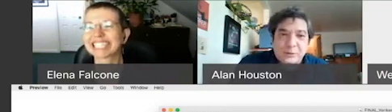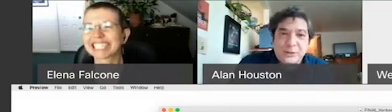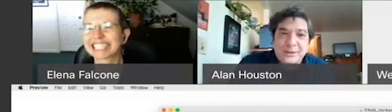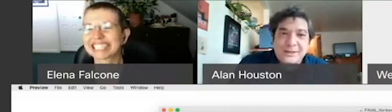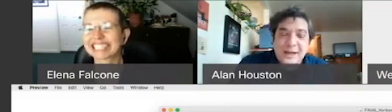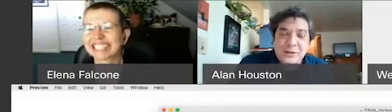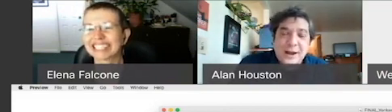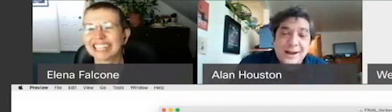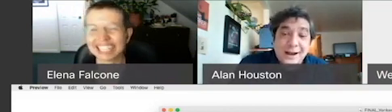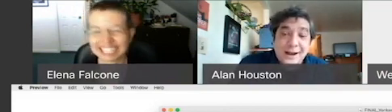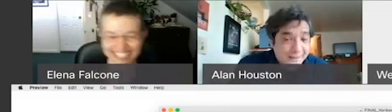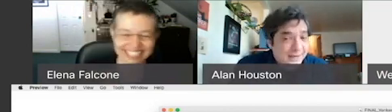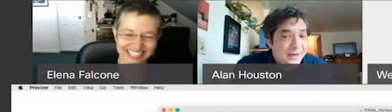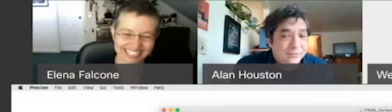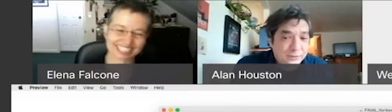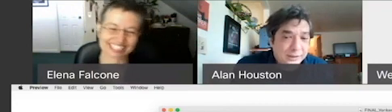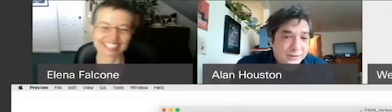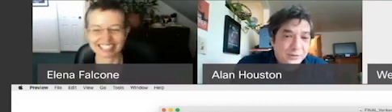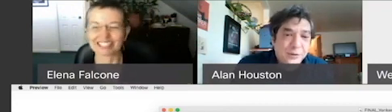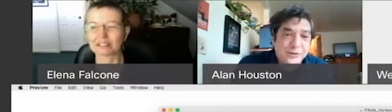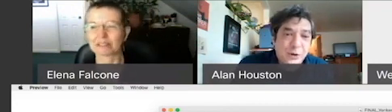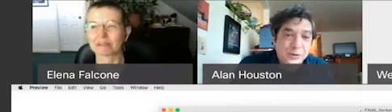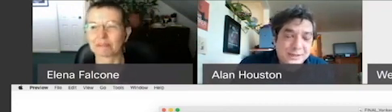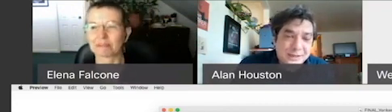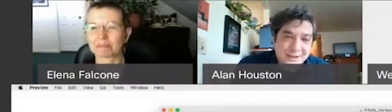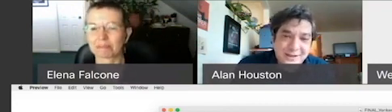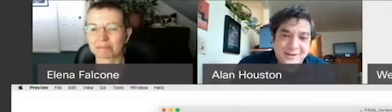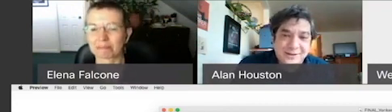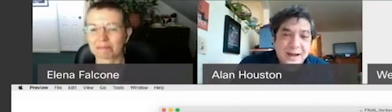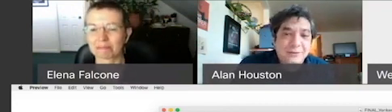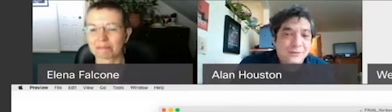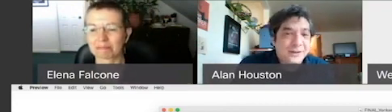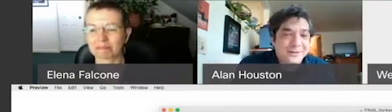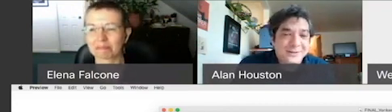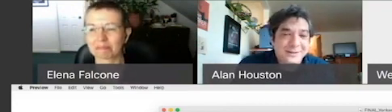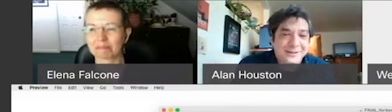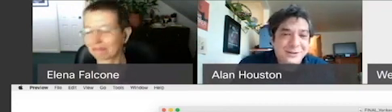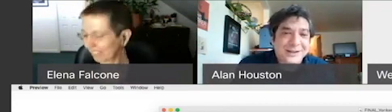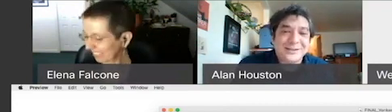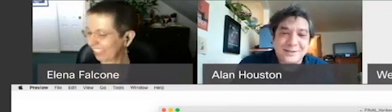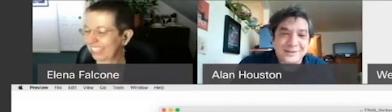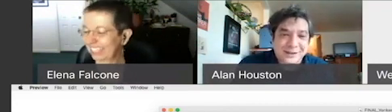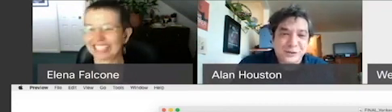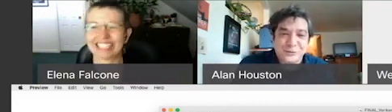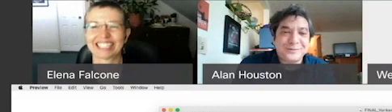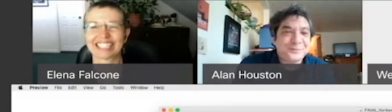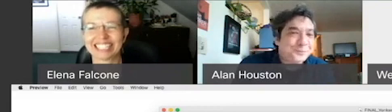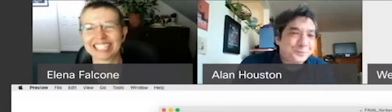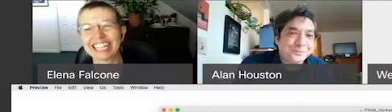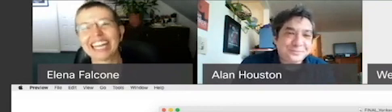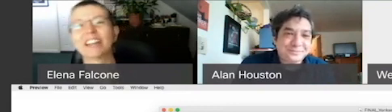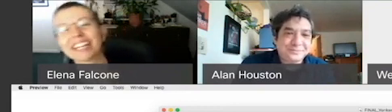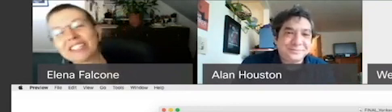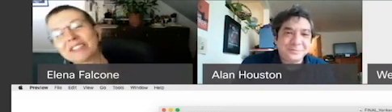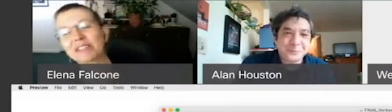together. And I really look forward to hosting a live event next June. Thank you